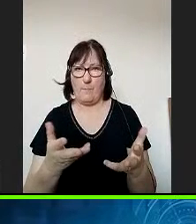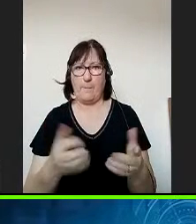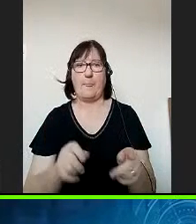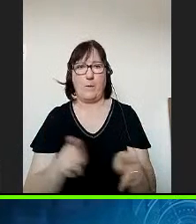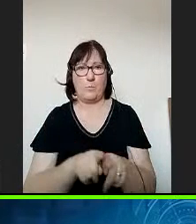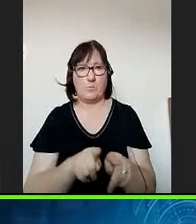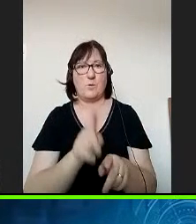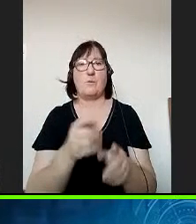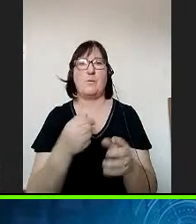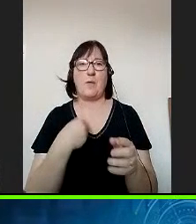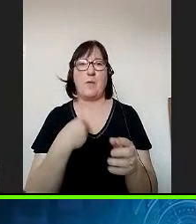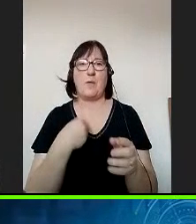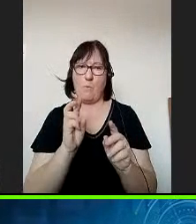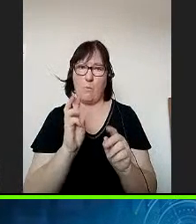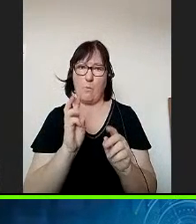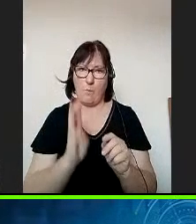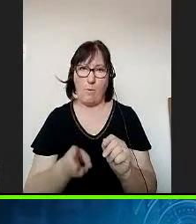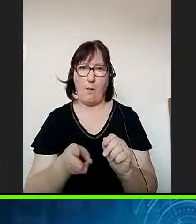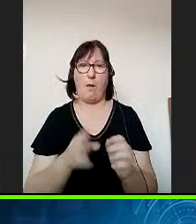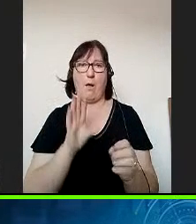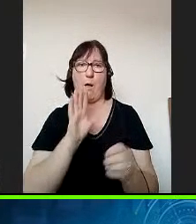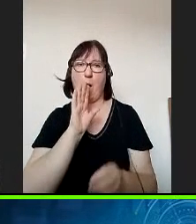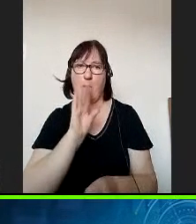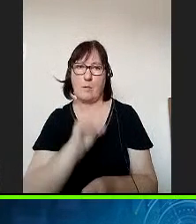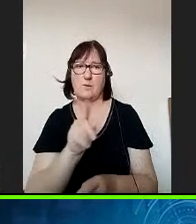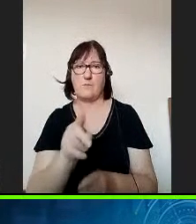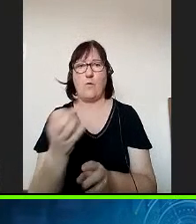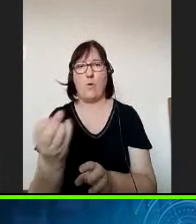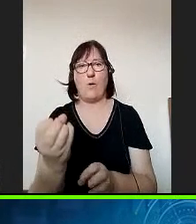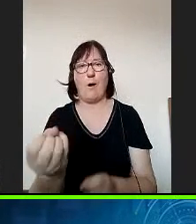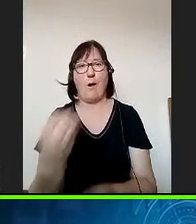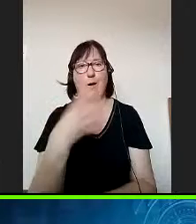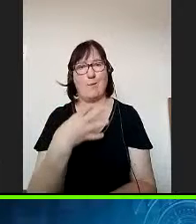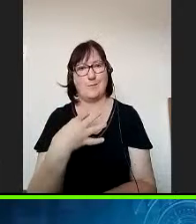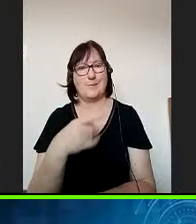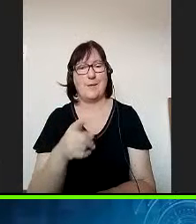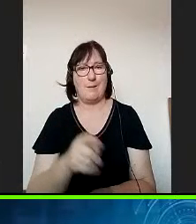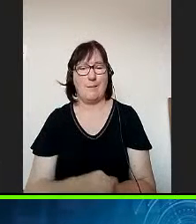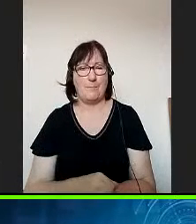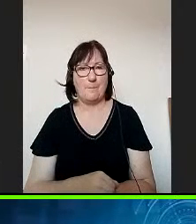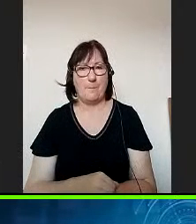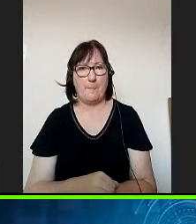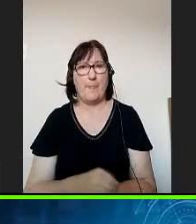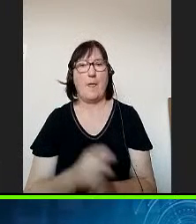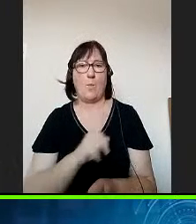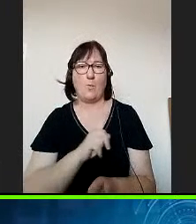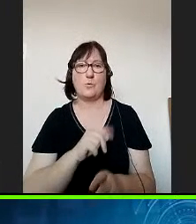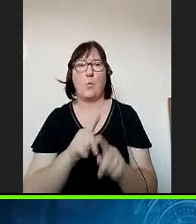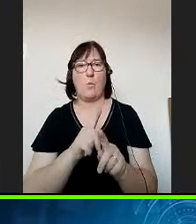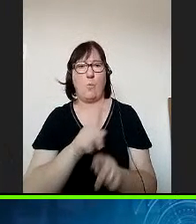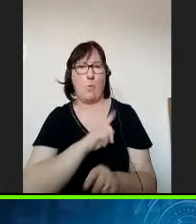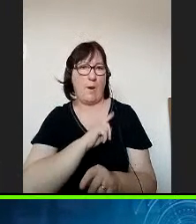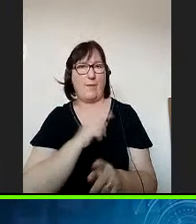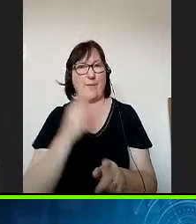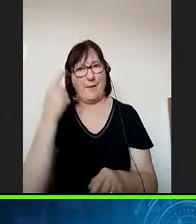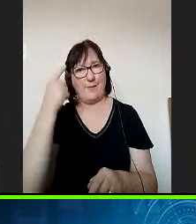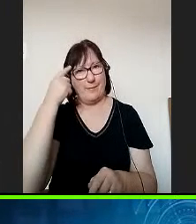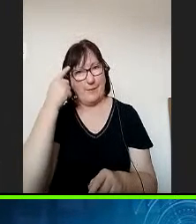or to prove the contrary, or to say why they think it should be classified somewhere else. So yes,